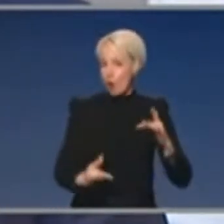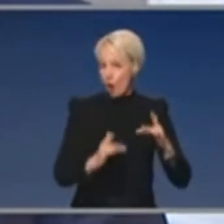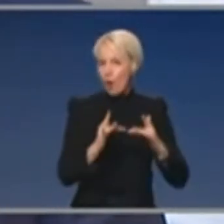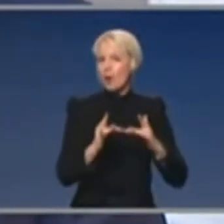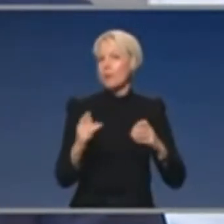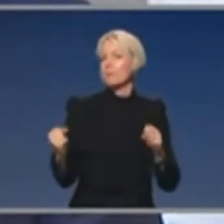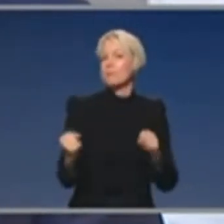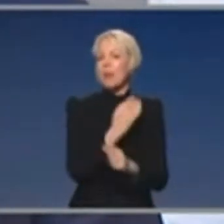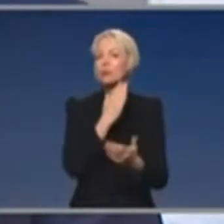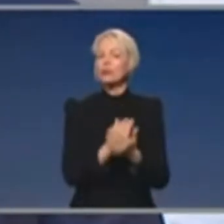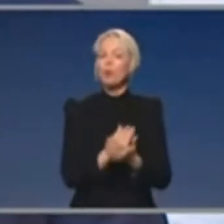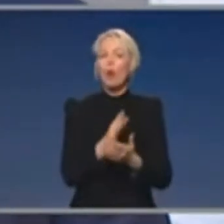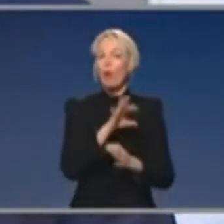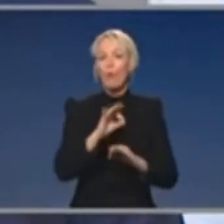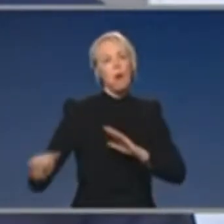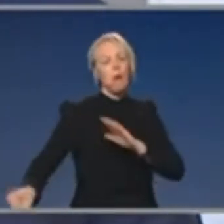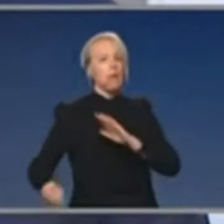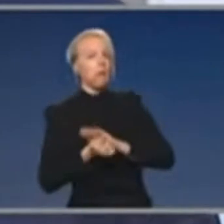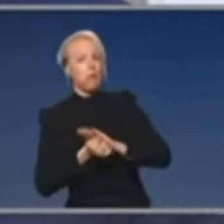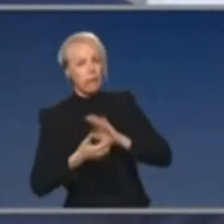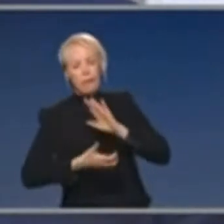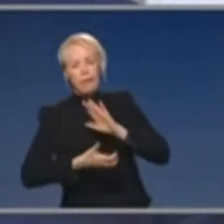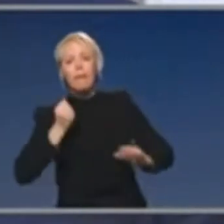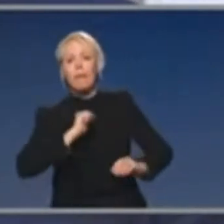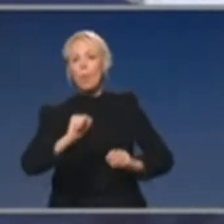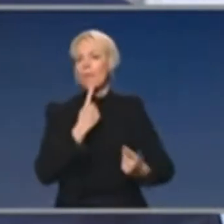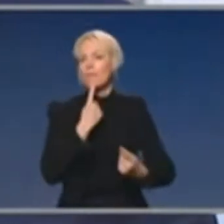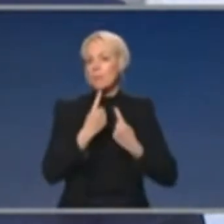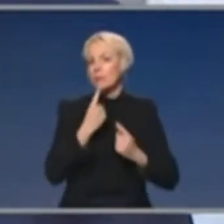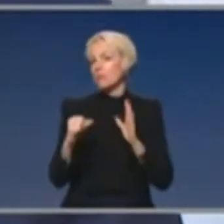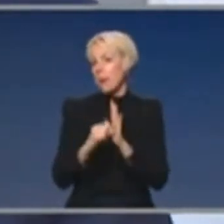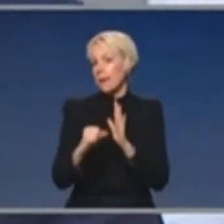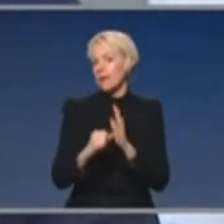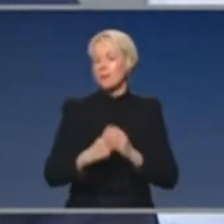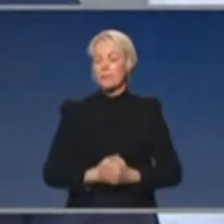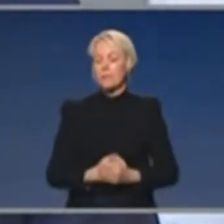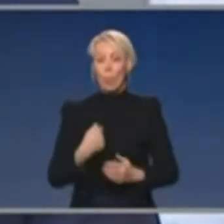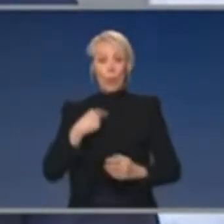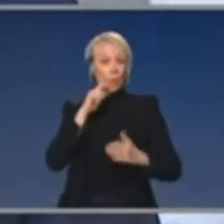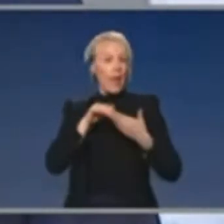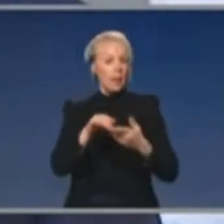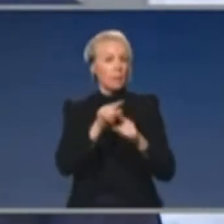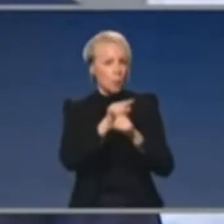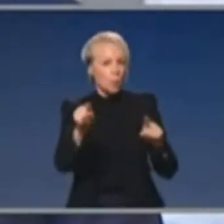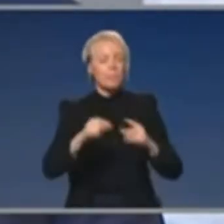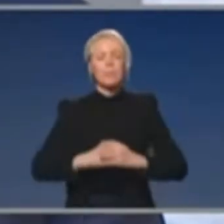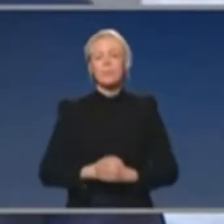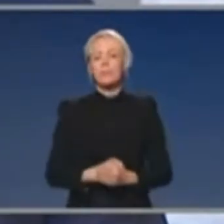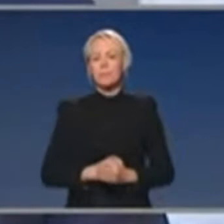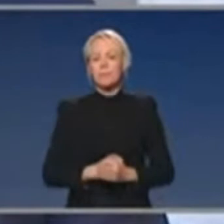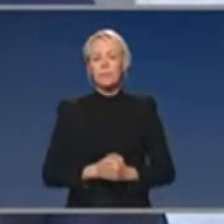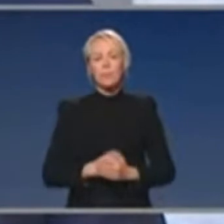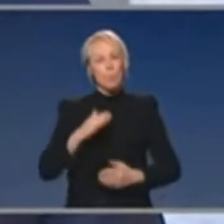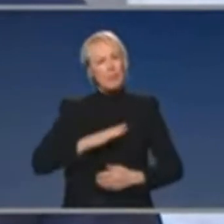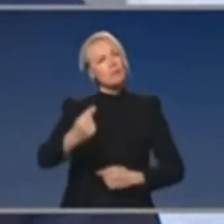protections you need to take based on the support we're providing to assist you to do that. We'll ensure that we focus on those big